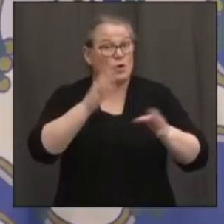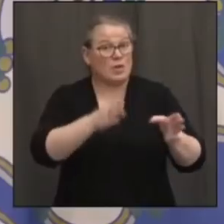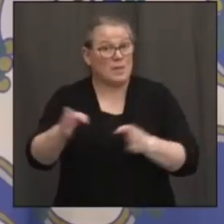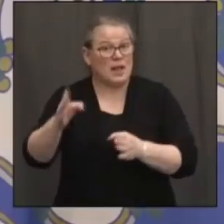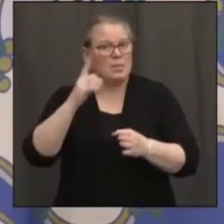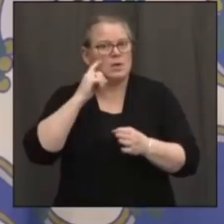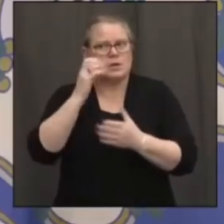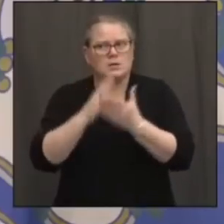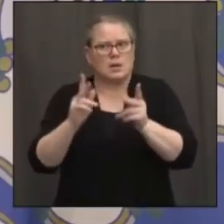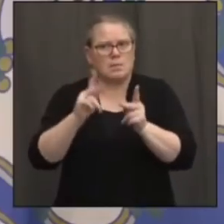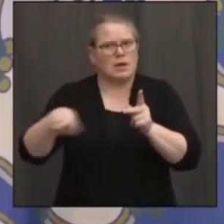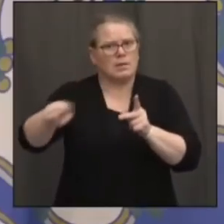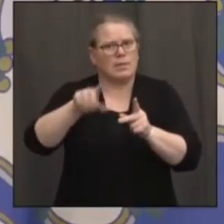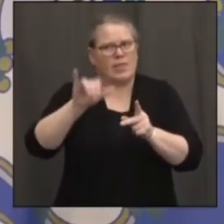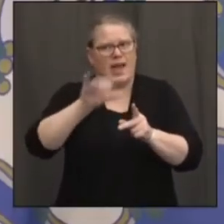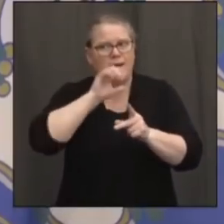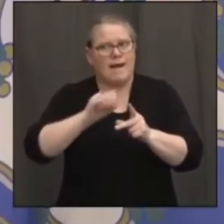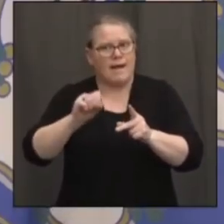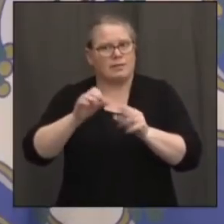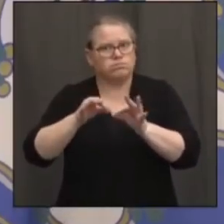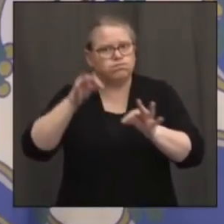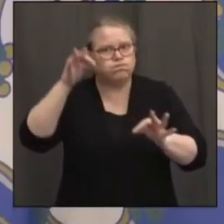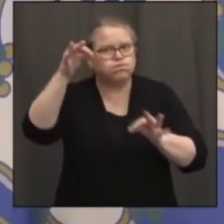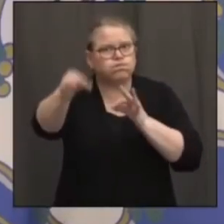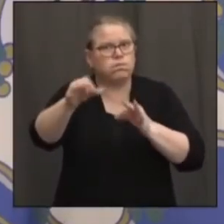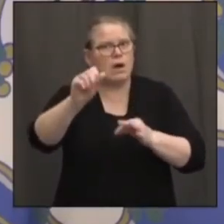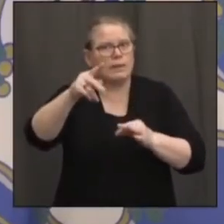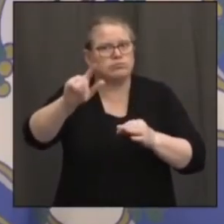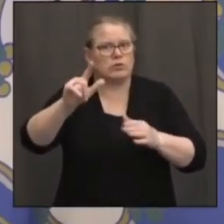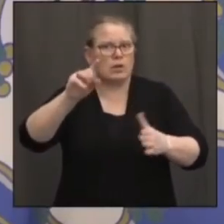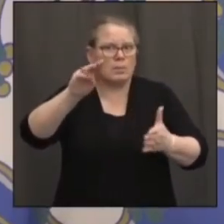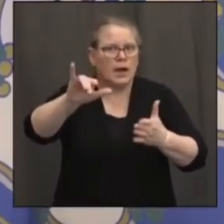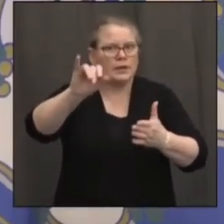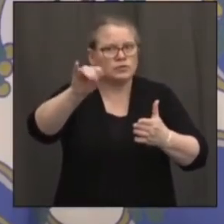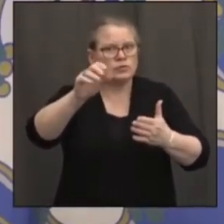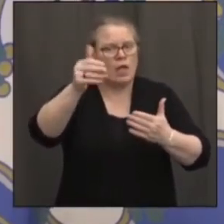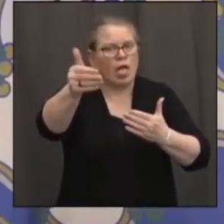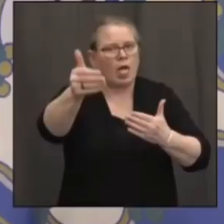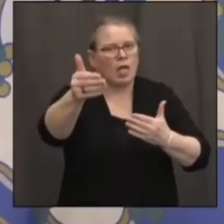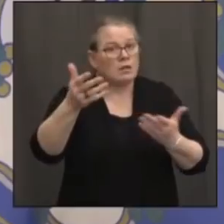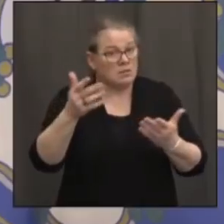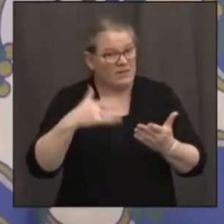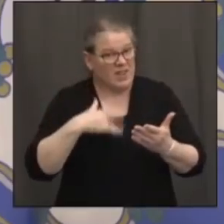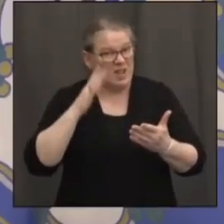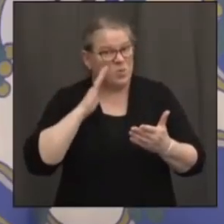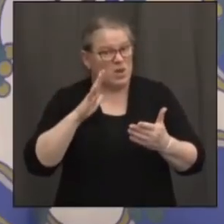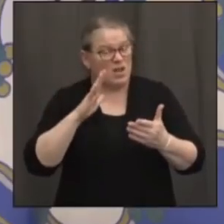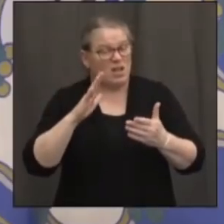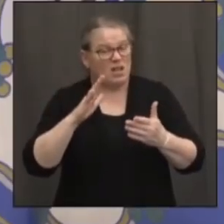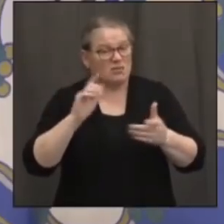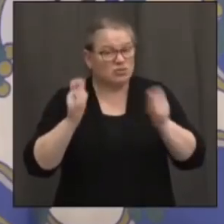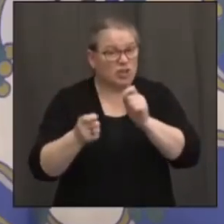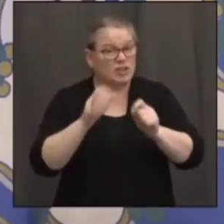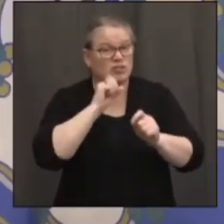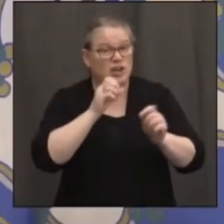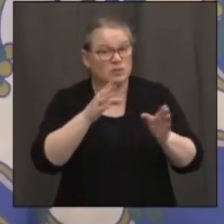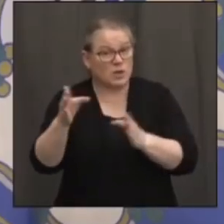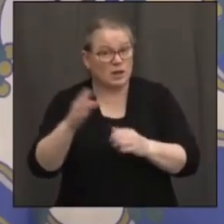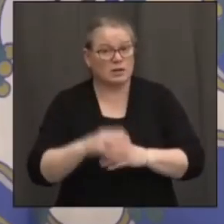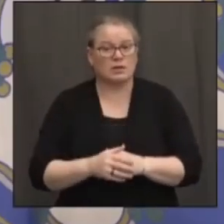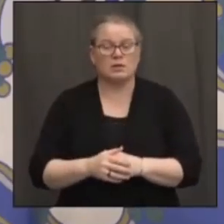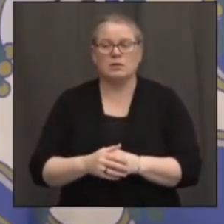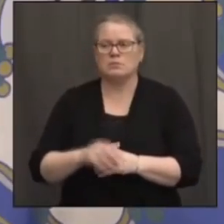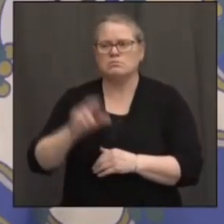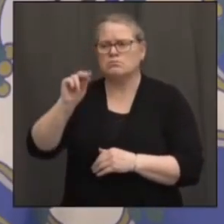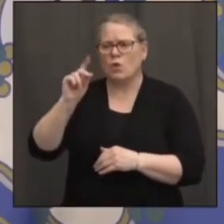premature. I think we're finding we are getting additional vaccine doses. Obviously, we'll know a lot more in the next week or so. And